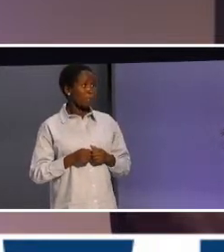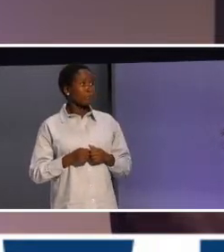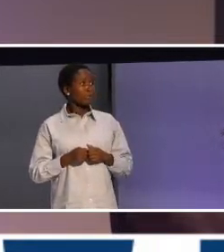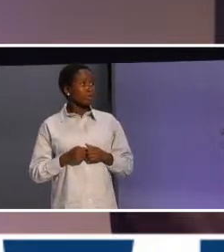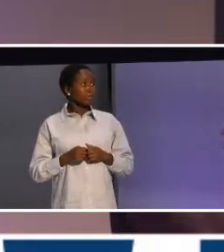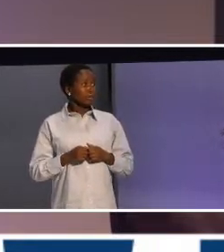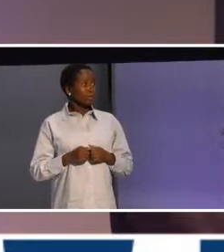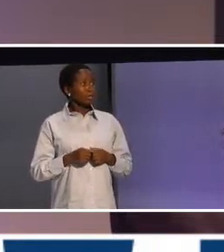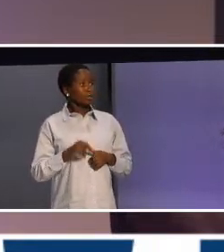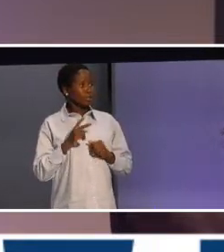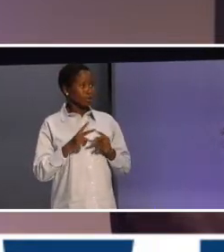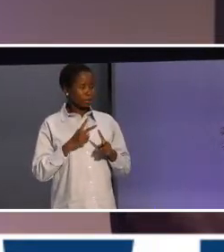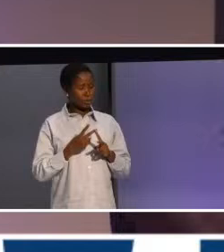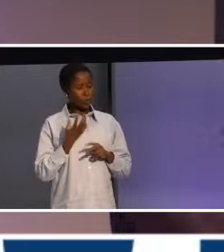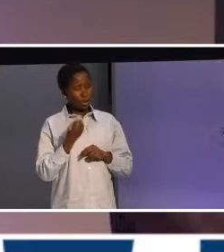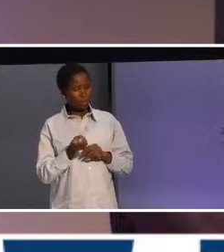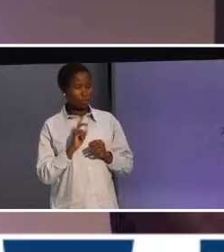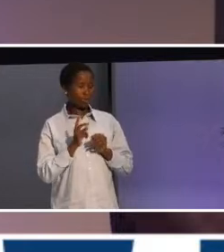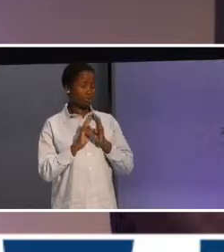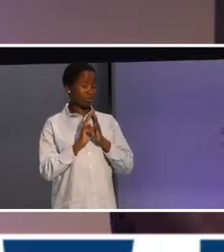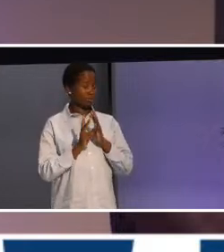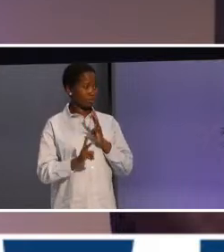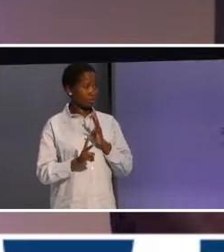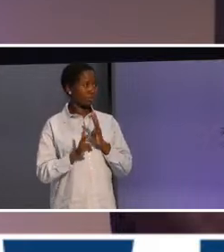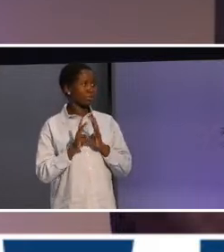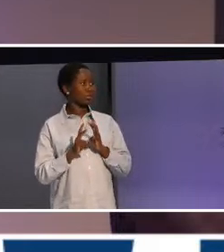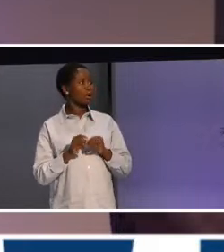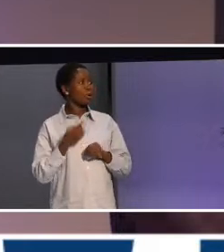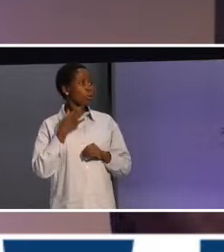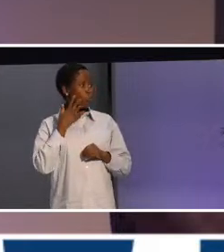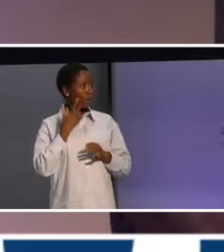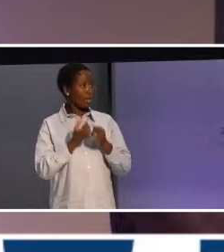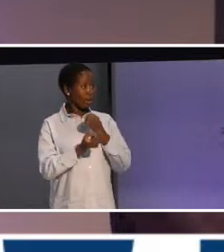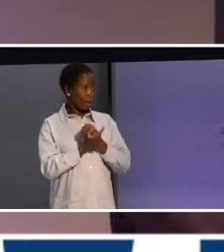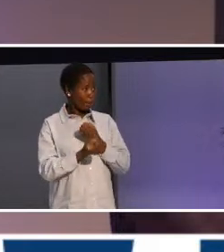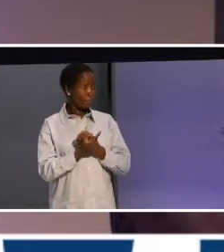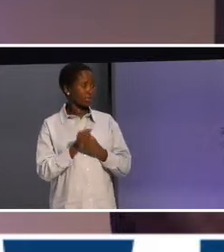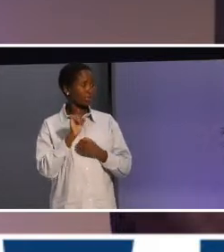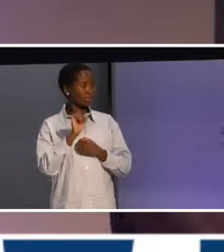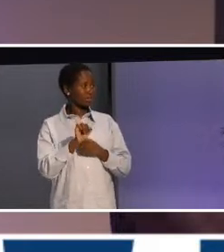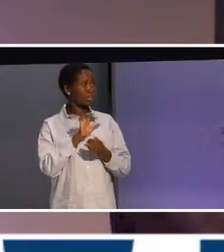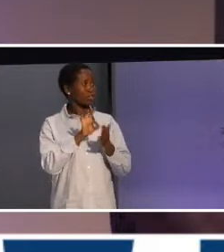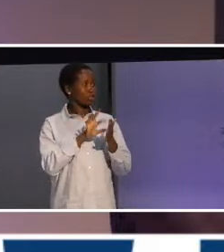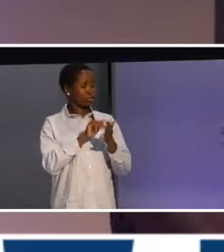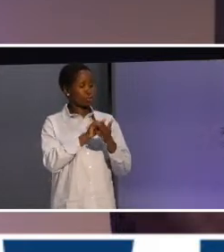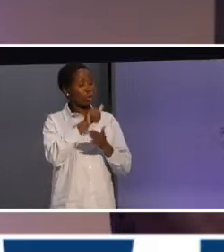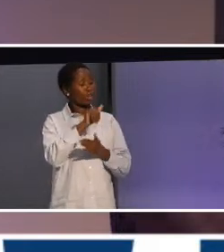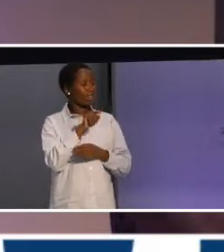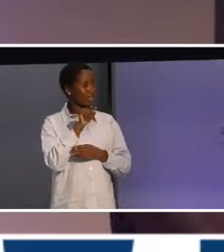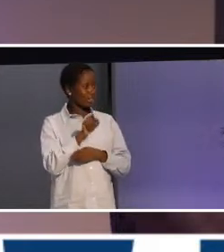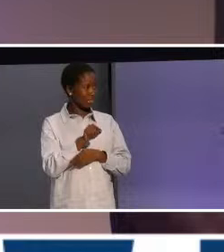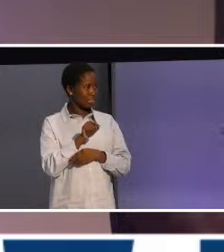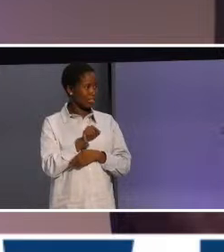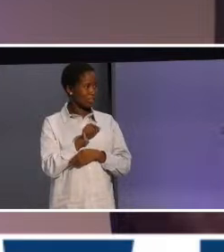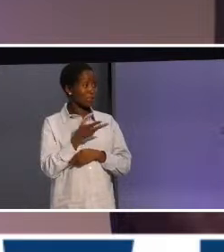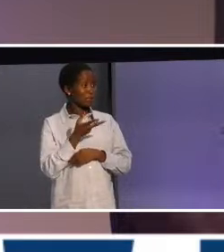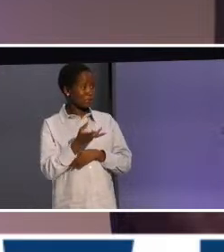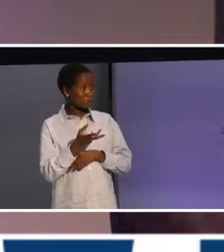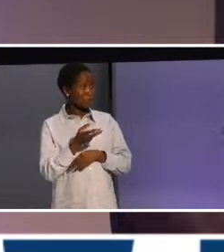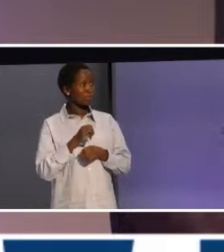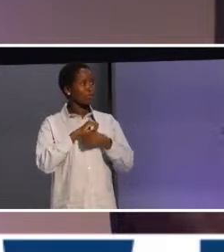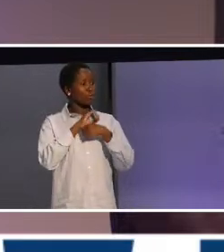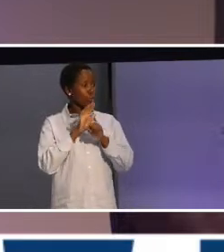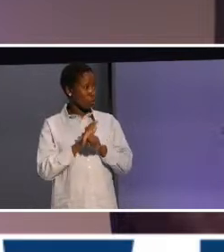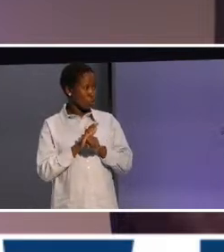webinars when the elections were conducted during the COVID. Elections are the cornerstones of the democratic